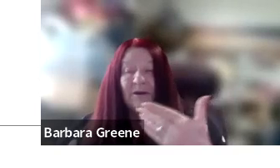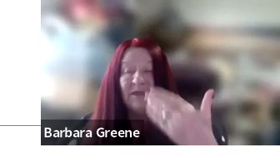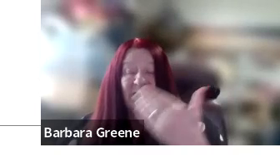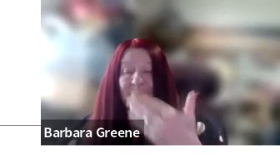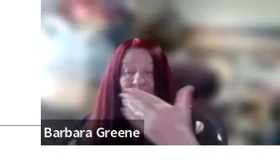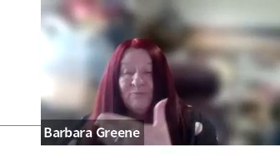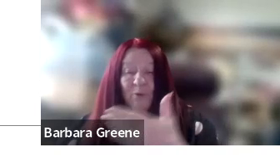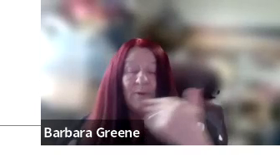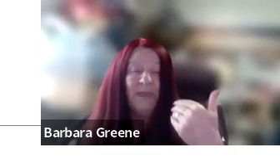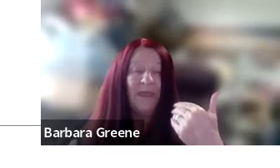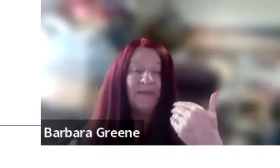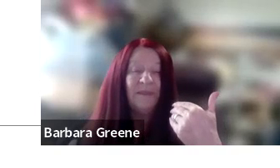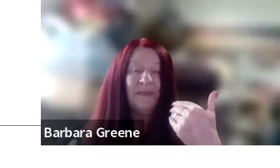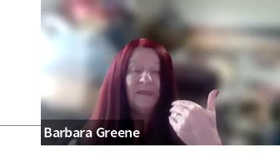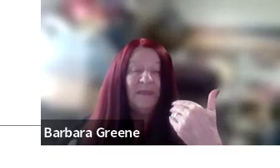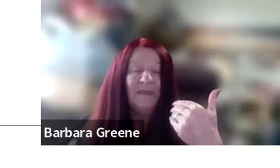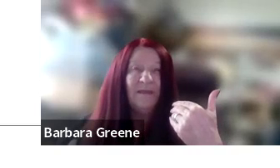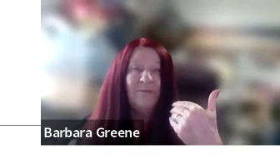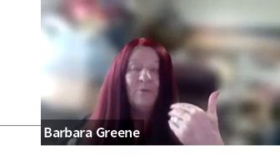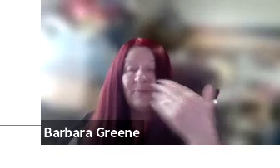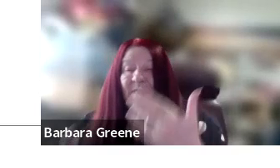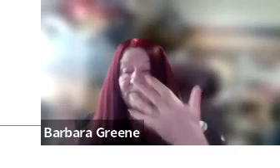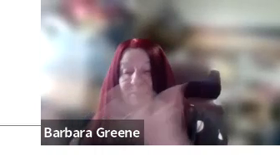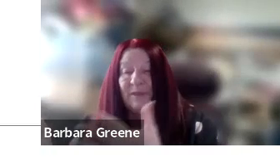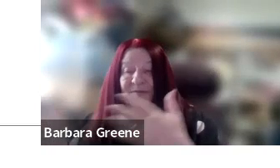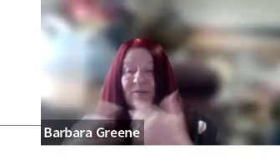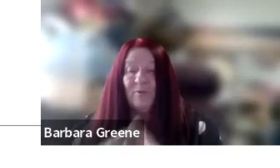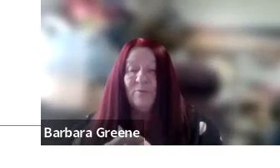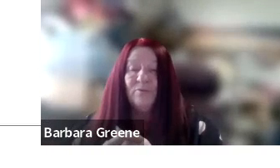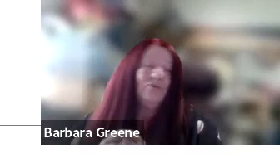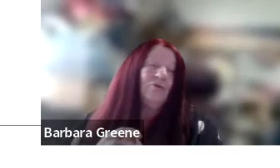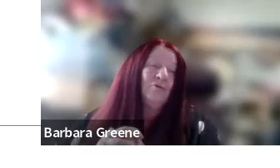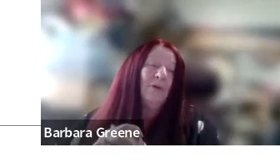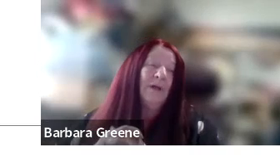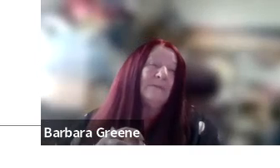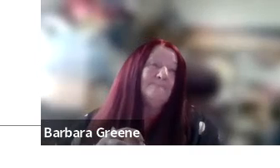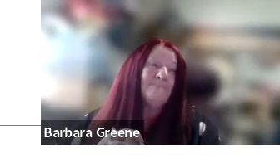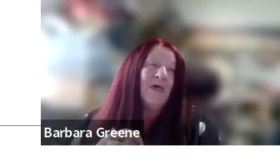were finally at a place where we had the right things in place to